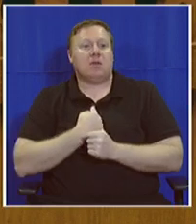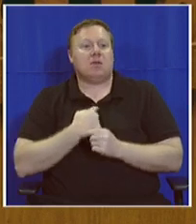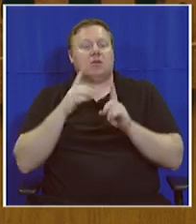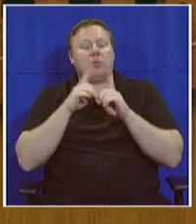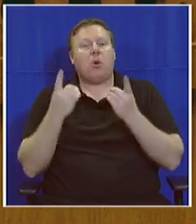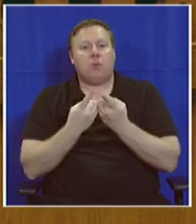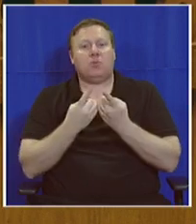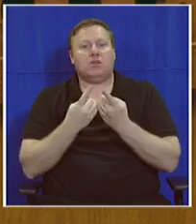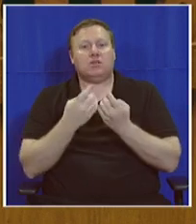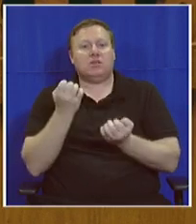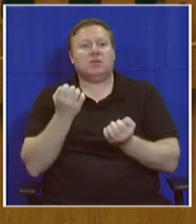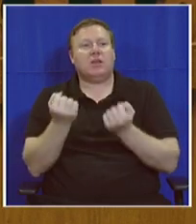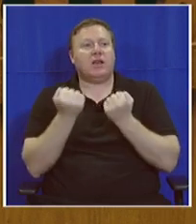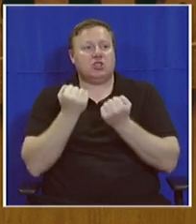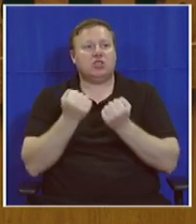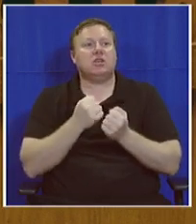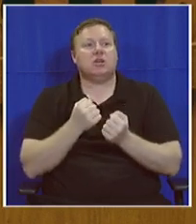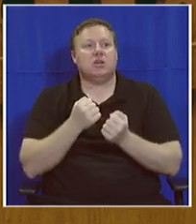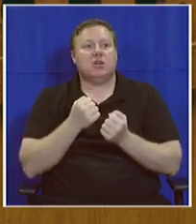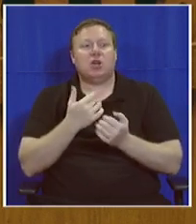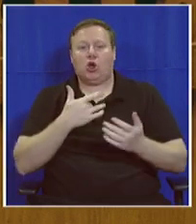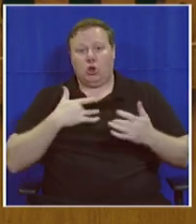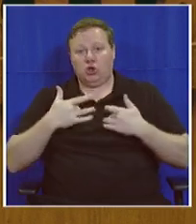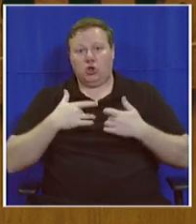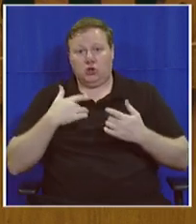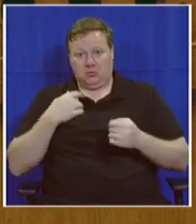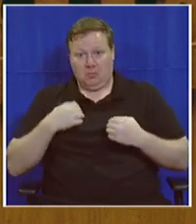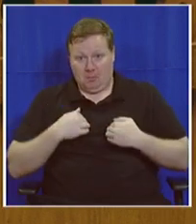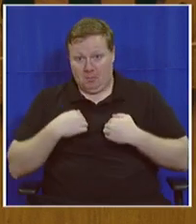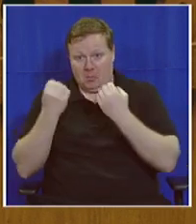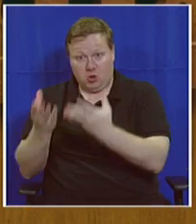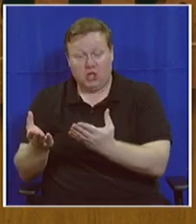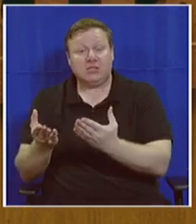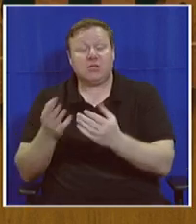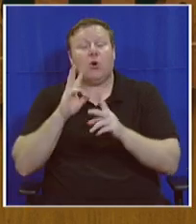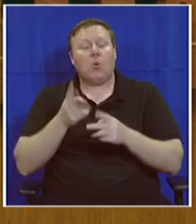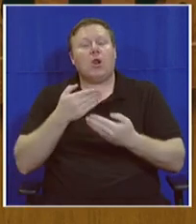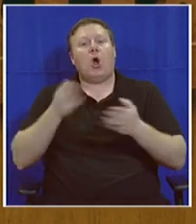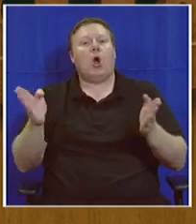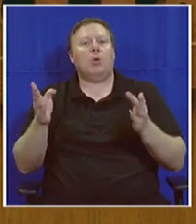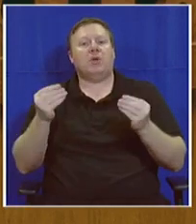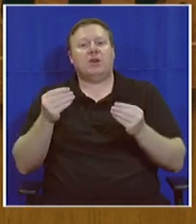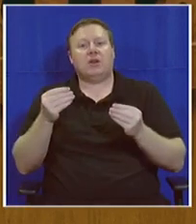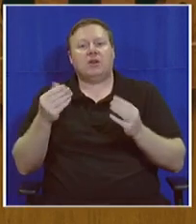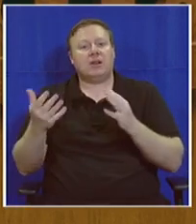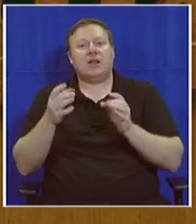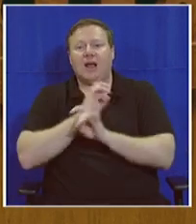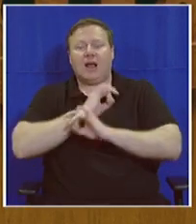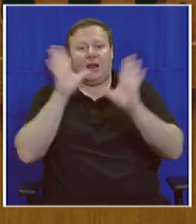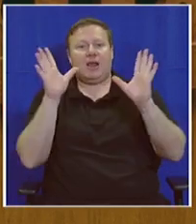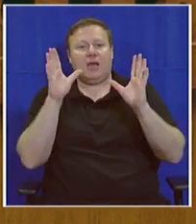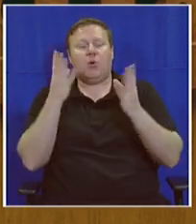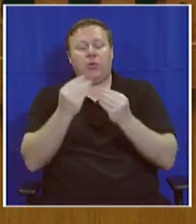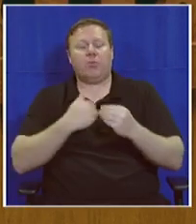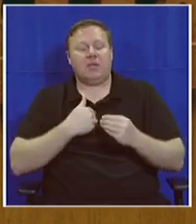Energy would investigate the concerns I had raised and that they would be open and transparent in their dealings with me and the other members of the